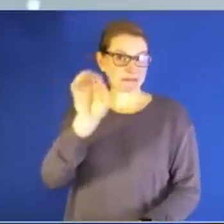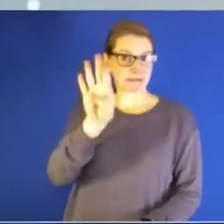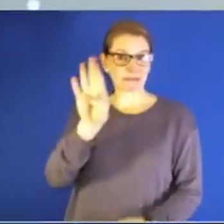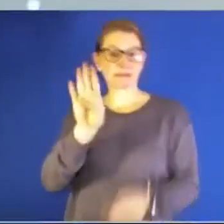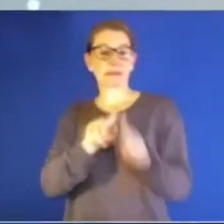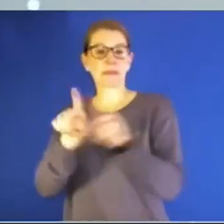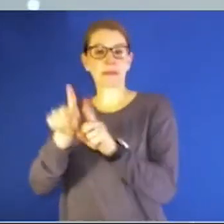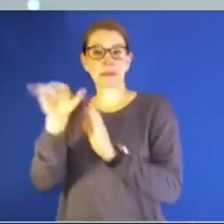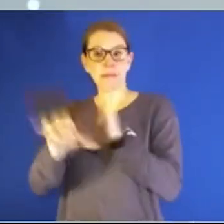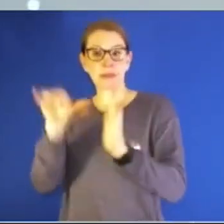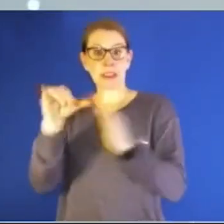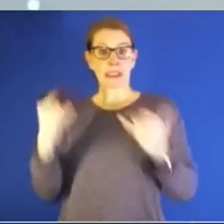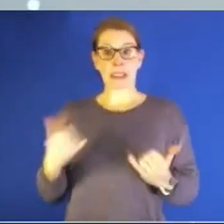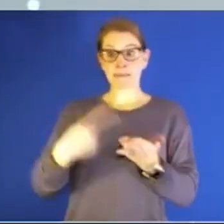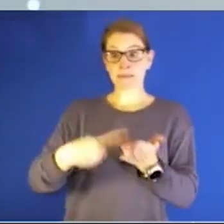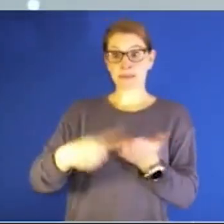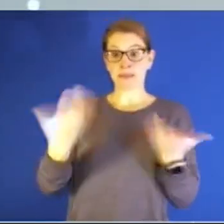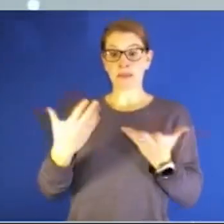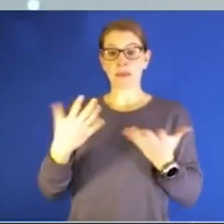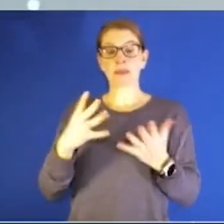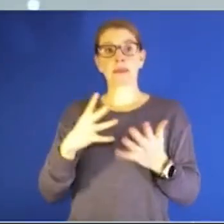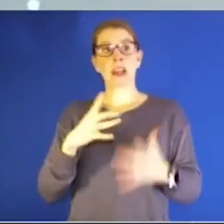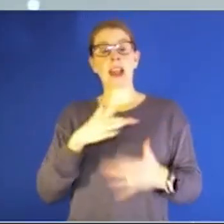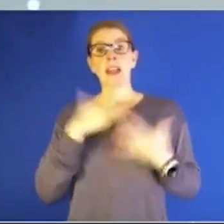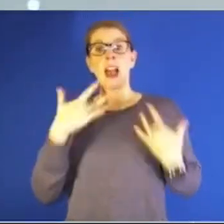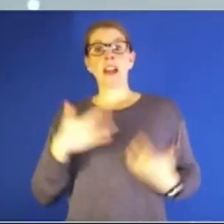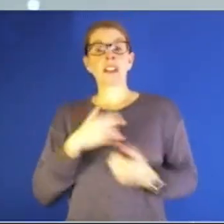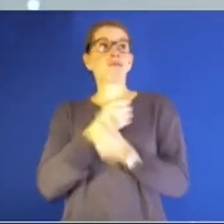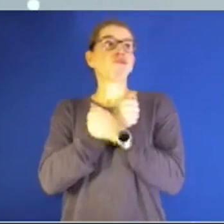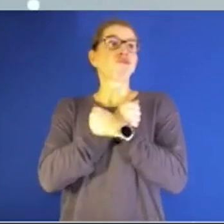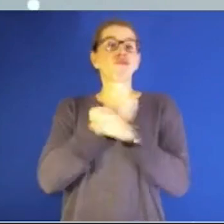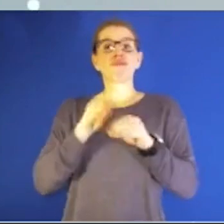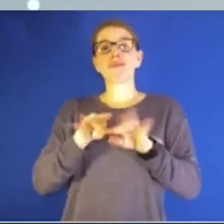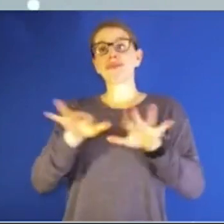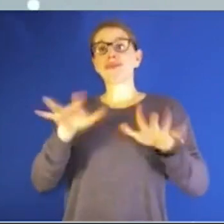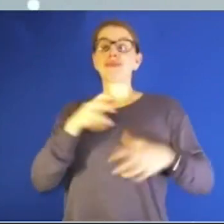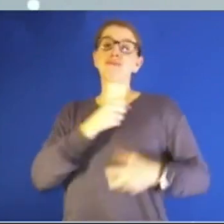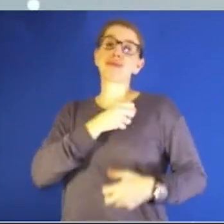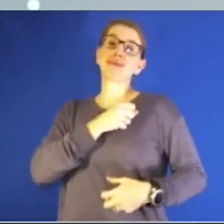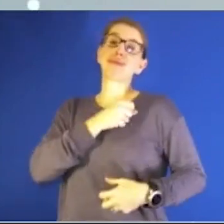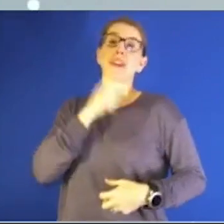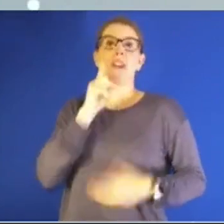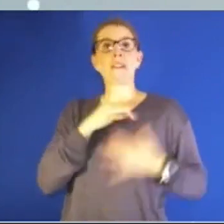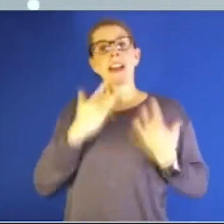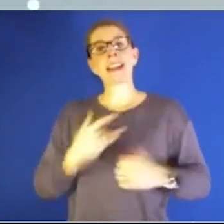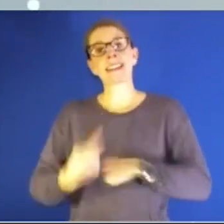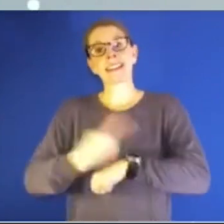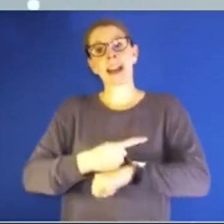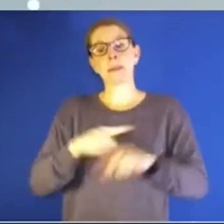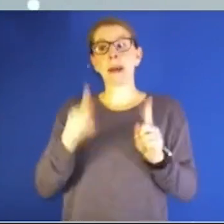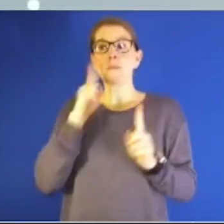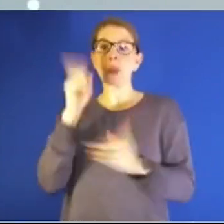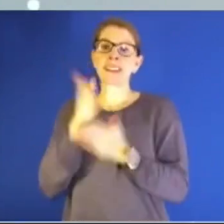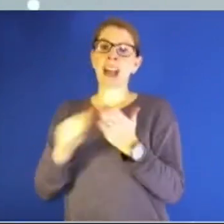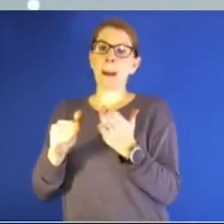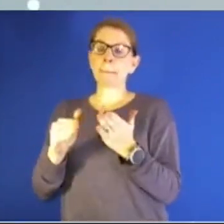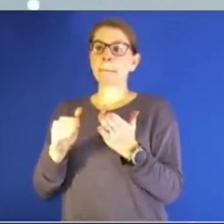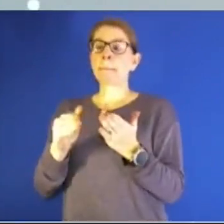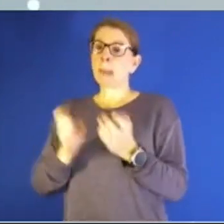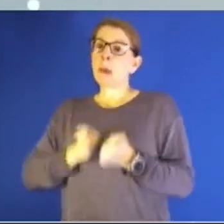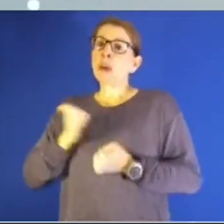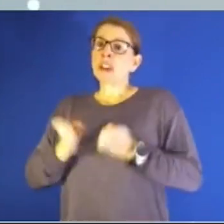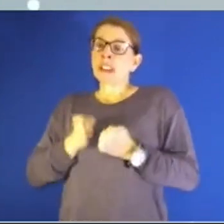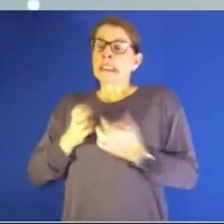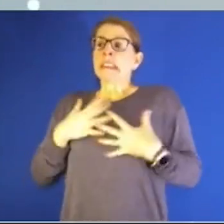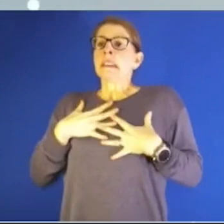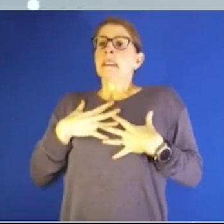Coming up today, love is in the air. Your heart is beating fast for Valentine's Day, but for some, big emotions might land them in the hospital.